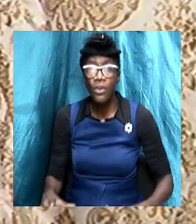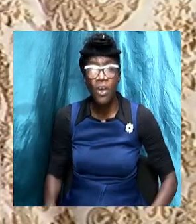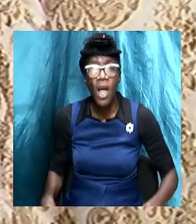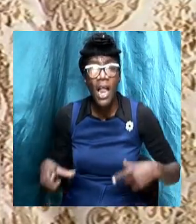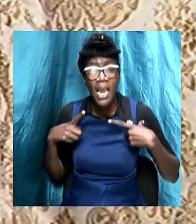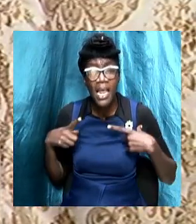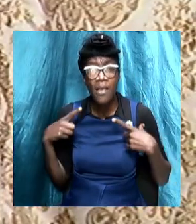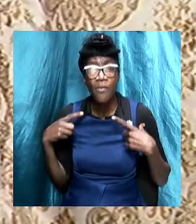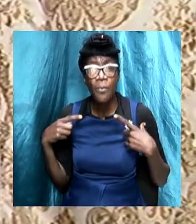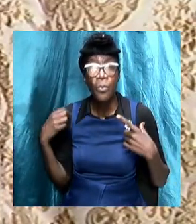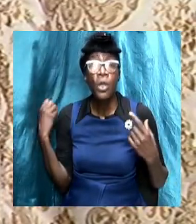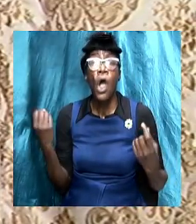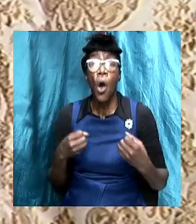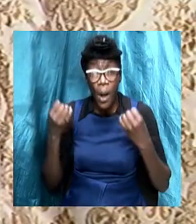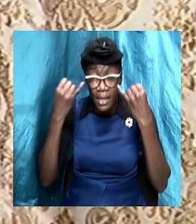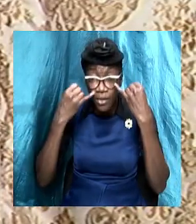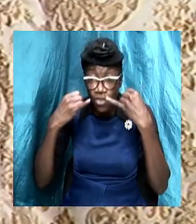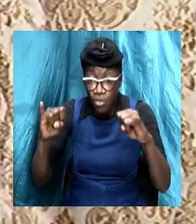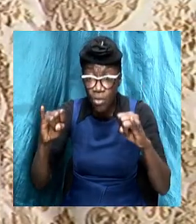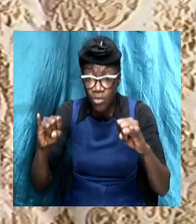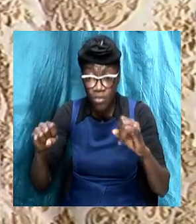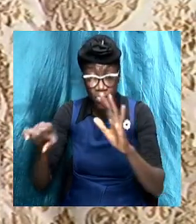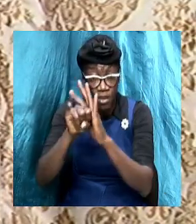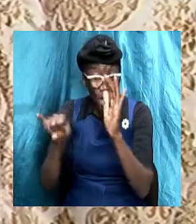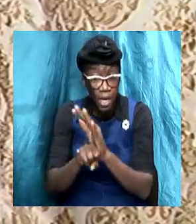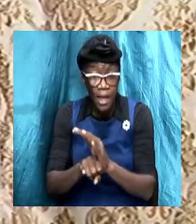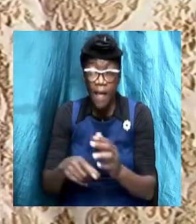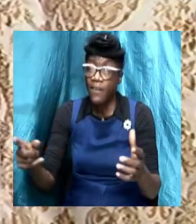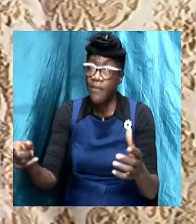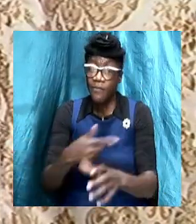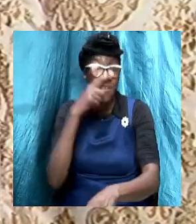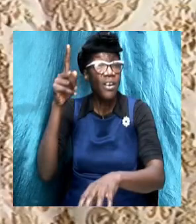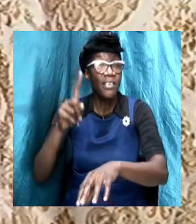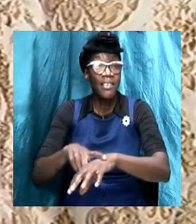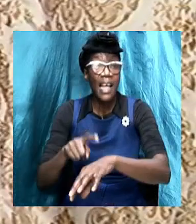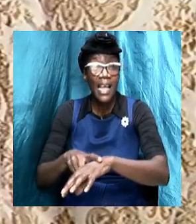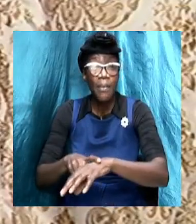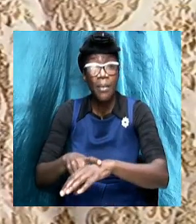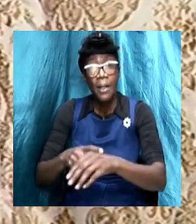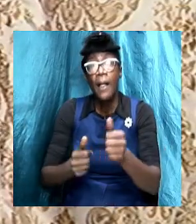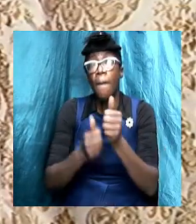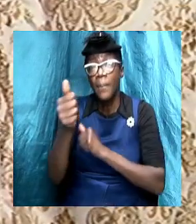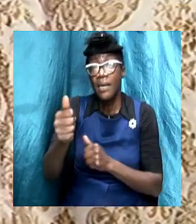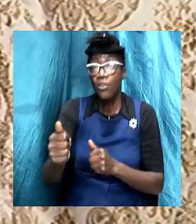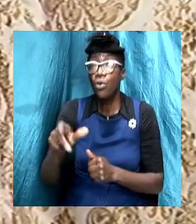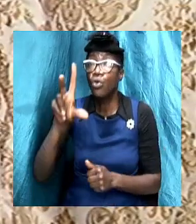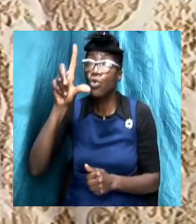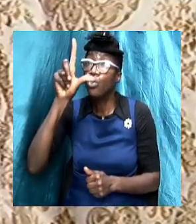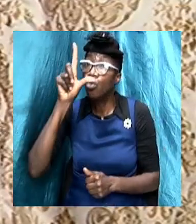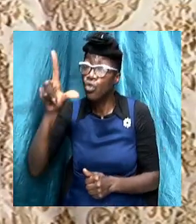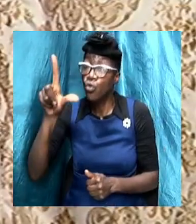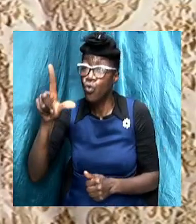Our instruction from the first century is based on, is to be passed down through two things.